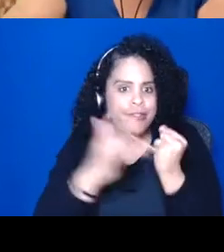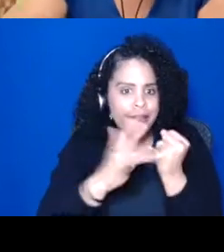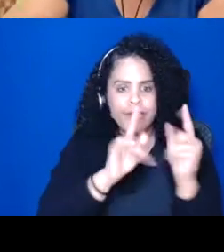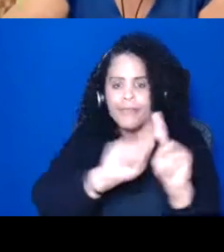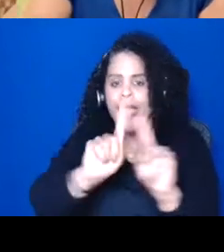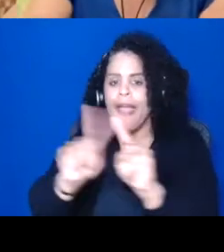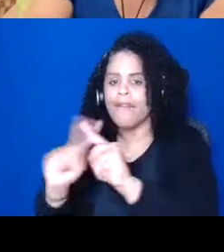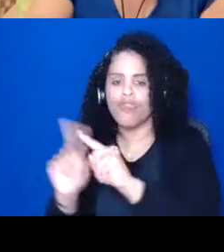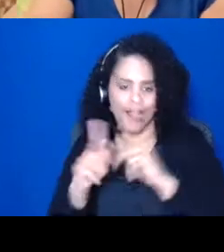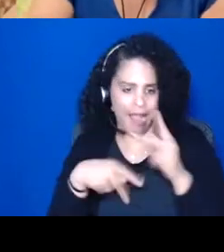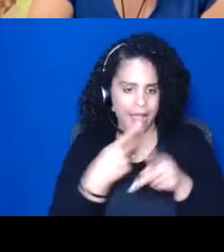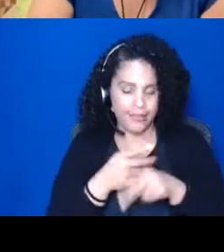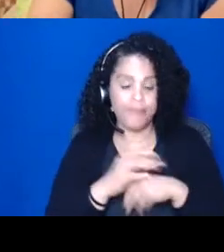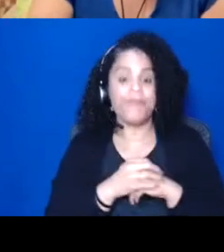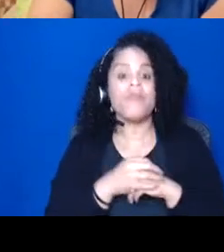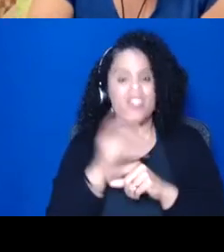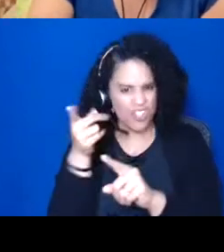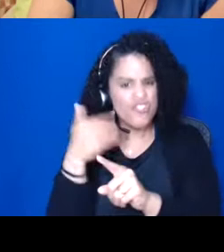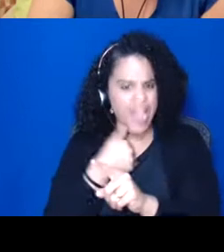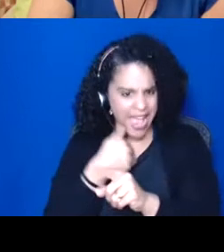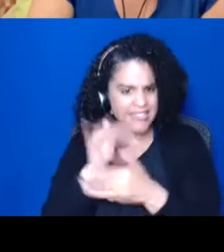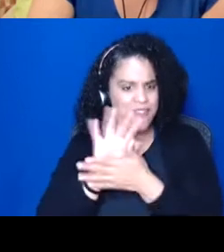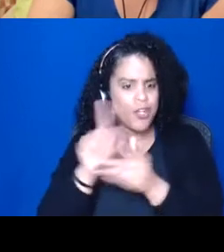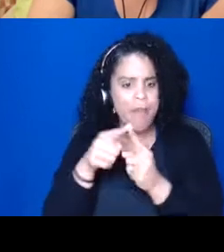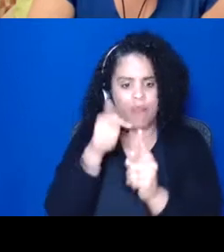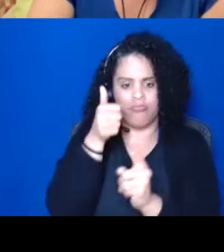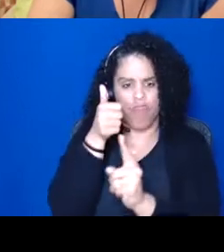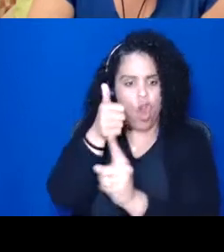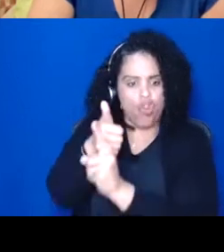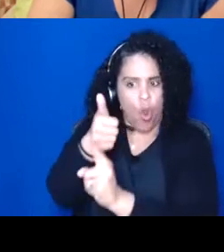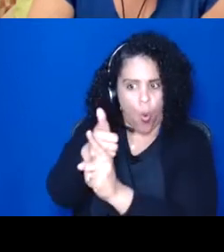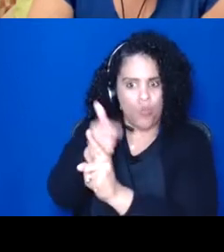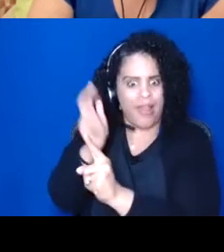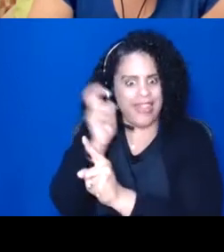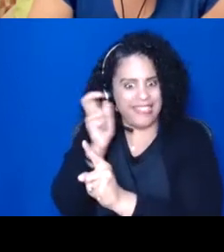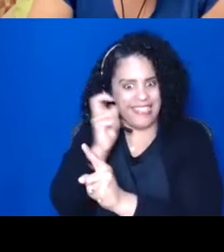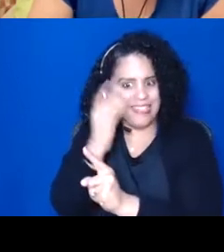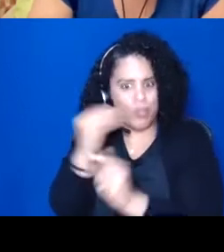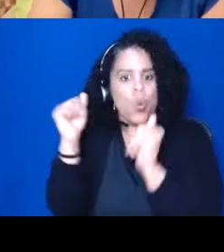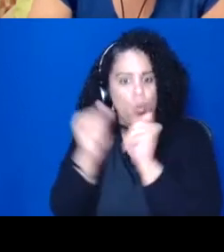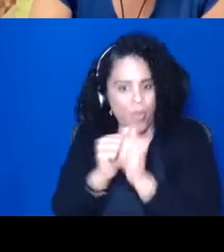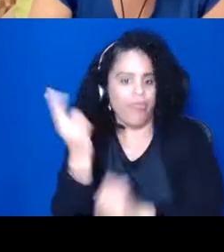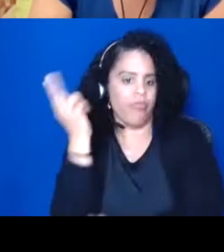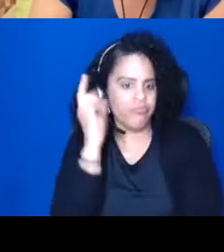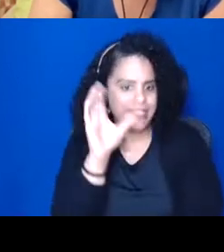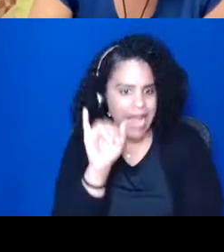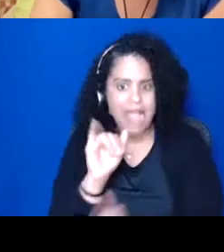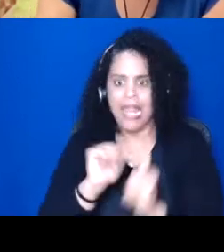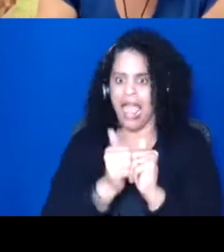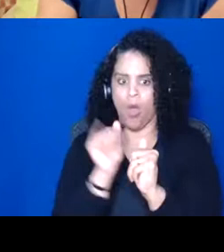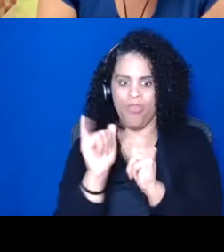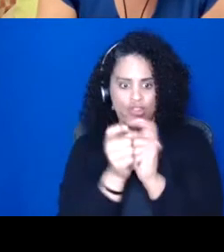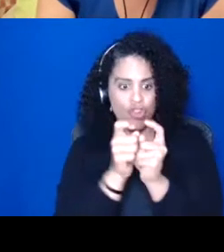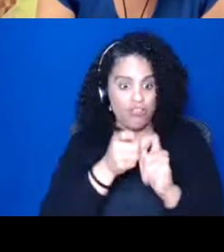kinds. And she has a video about her own listening experience with cochlear implants and how that changed from